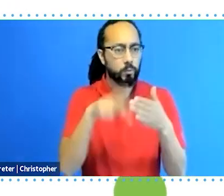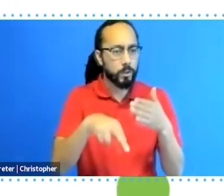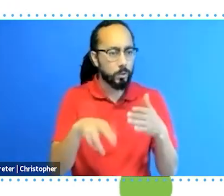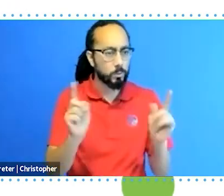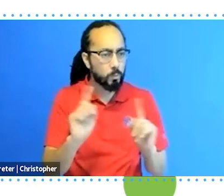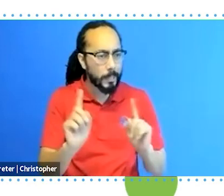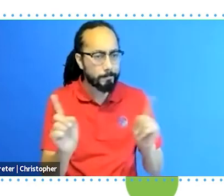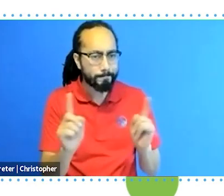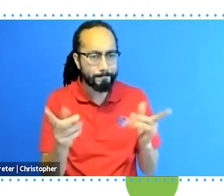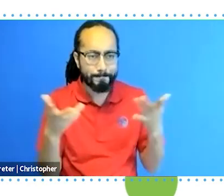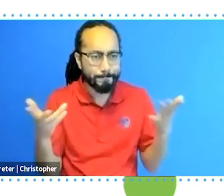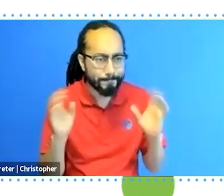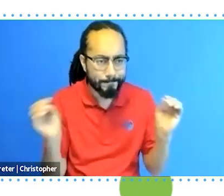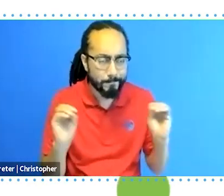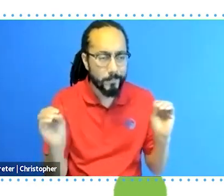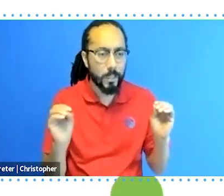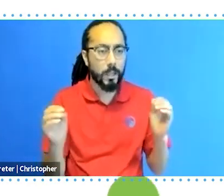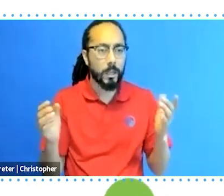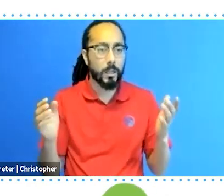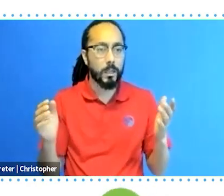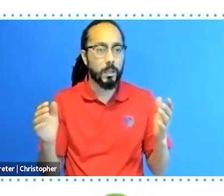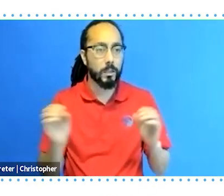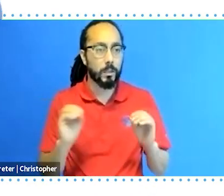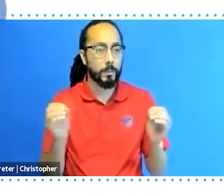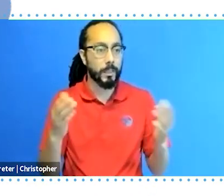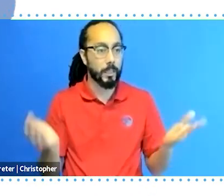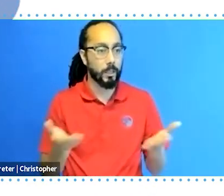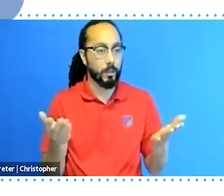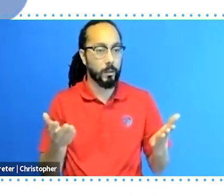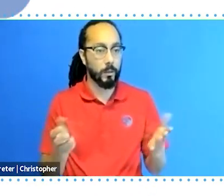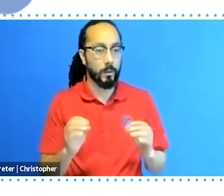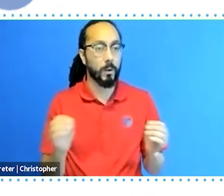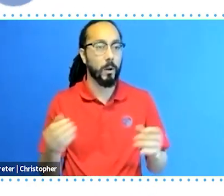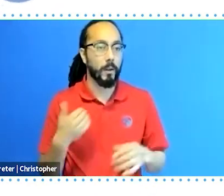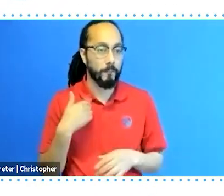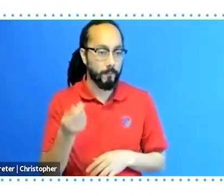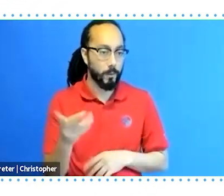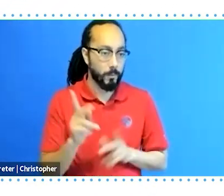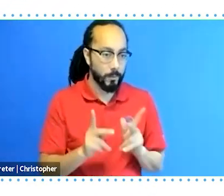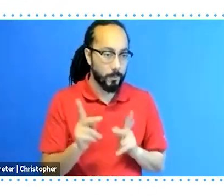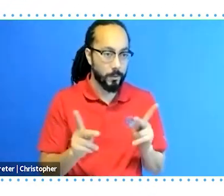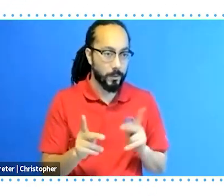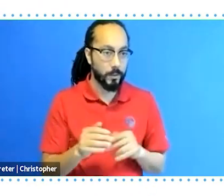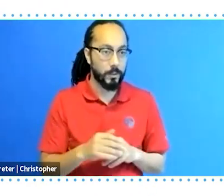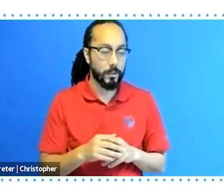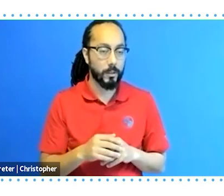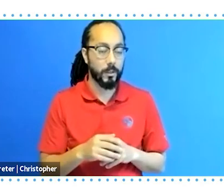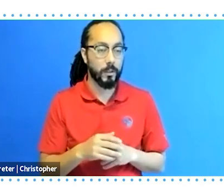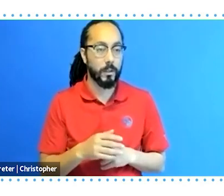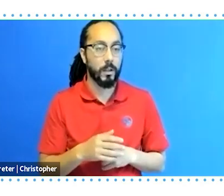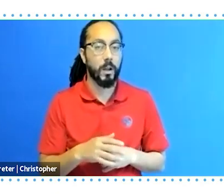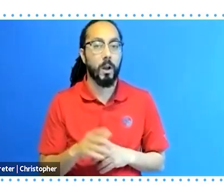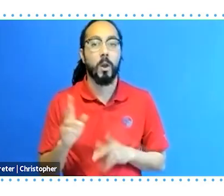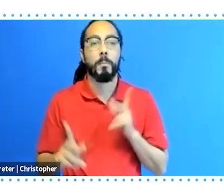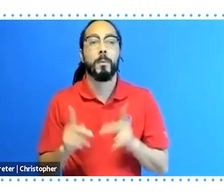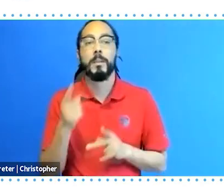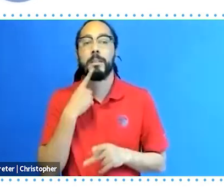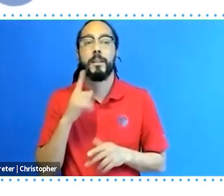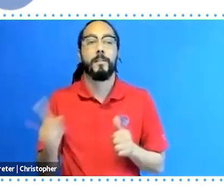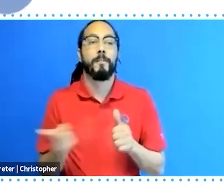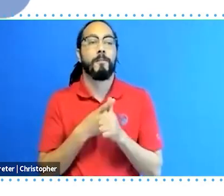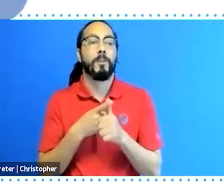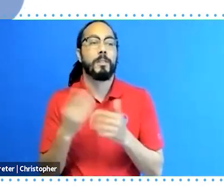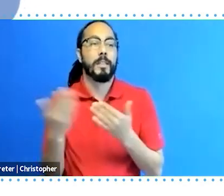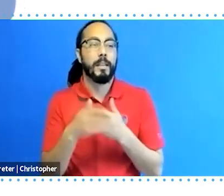Okay. There's no one here. There's no one here. Oh, we've got Can't get past the first slide. They couldn't see the questions. Oh, okay.